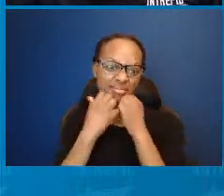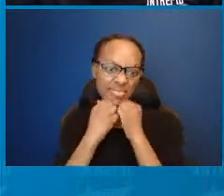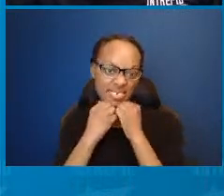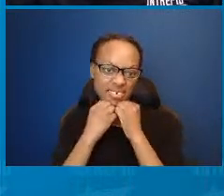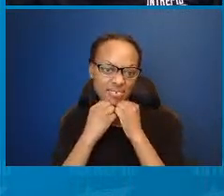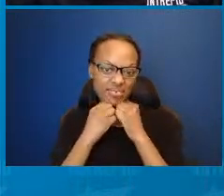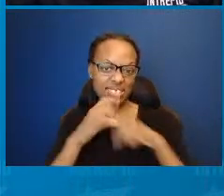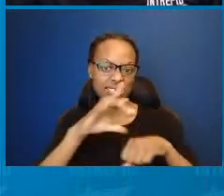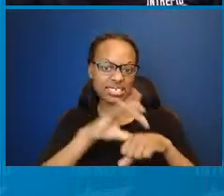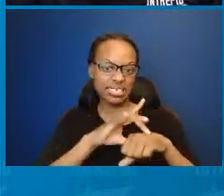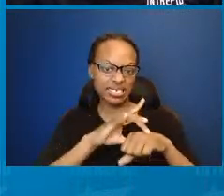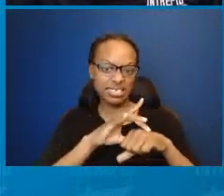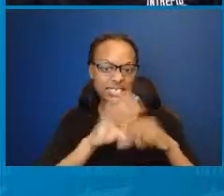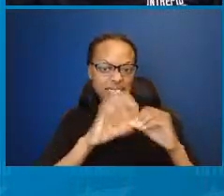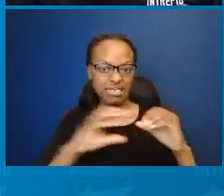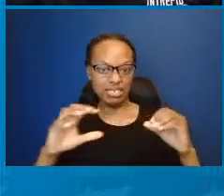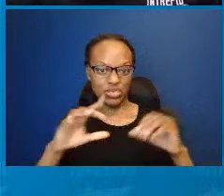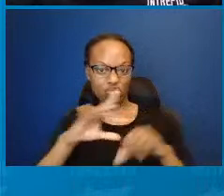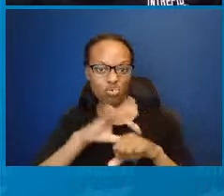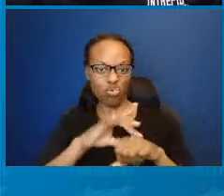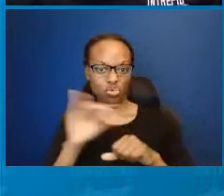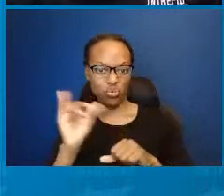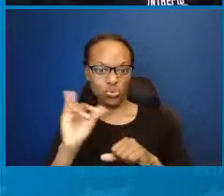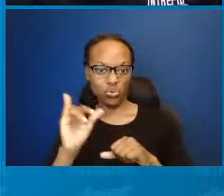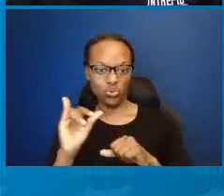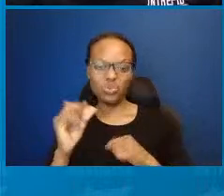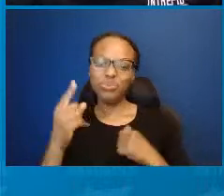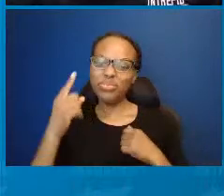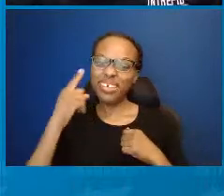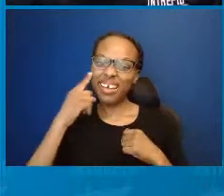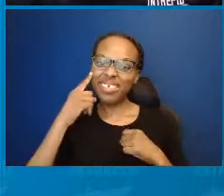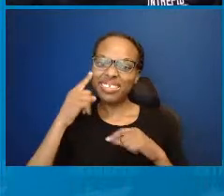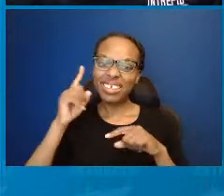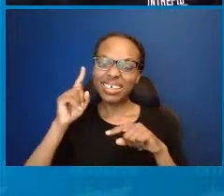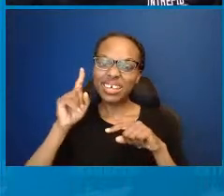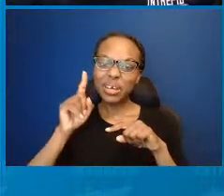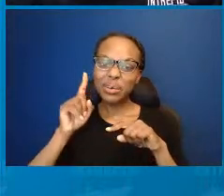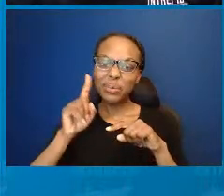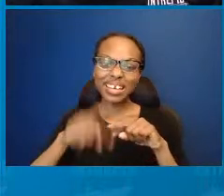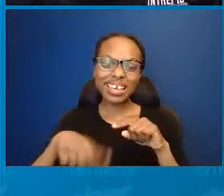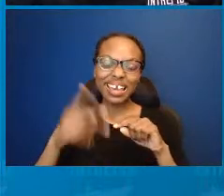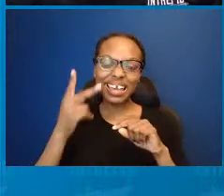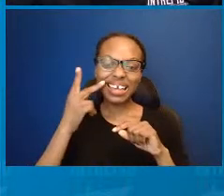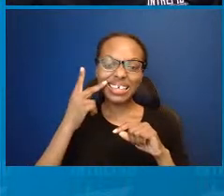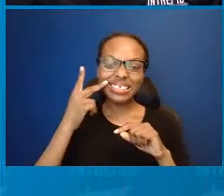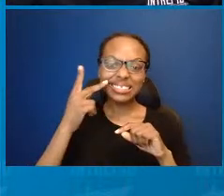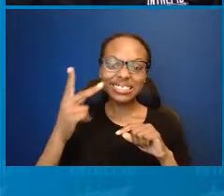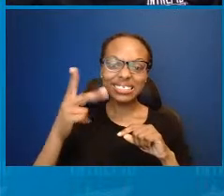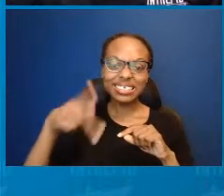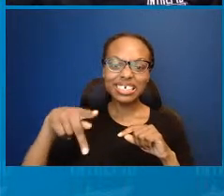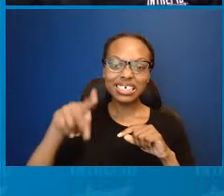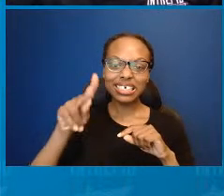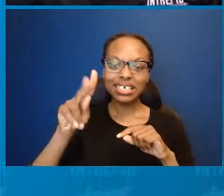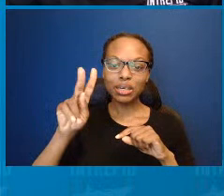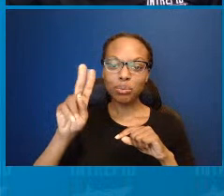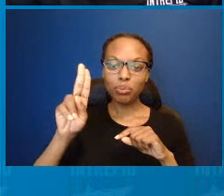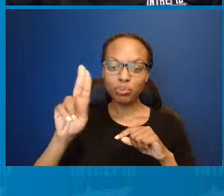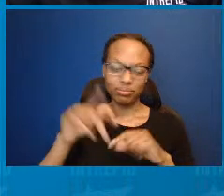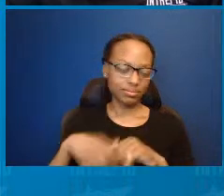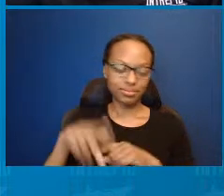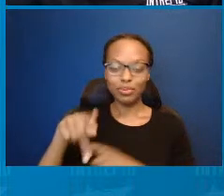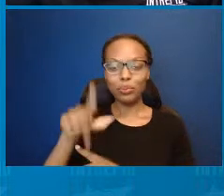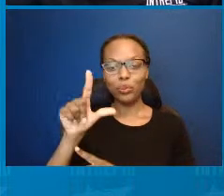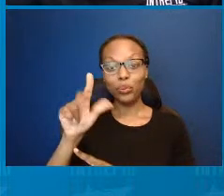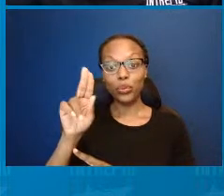have it. I don't think we can see Pluto, unfortunately. I don't think they have Pluto on